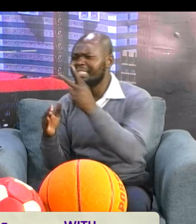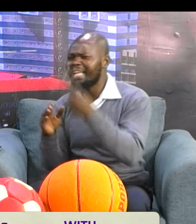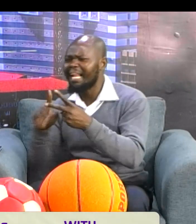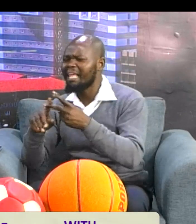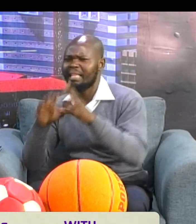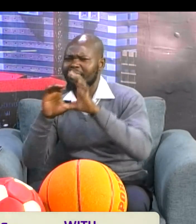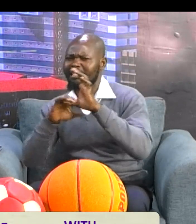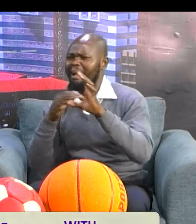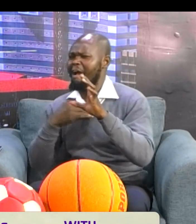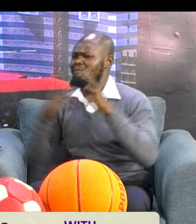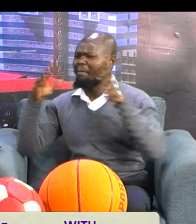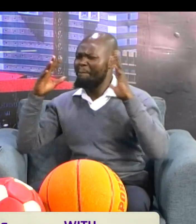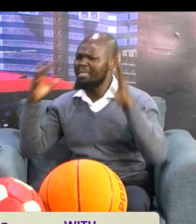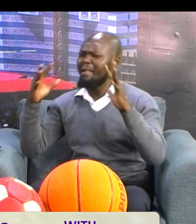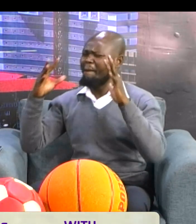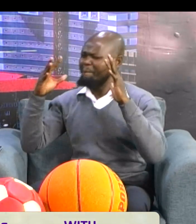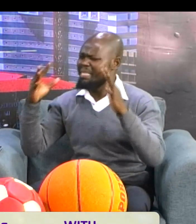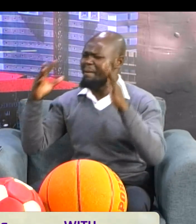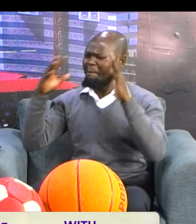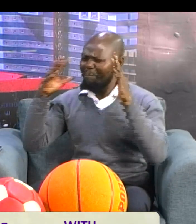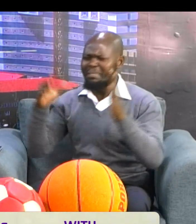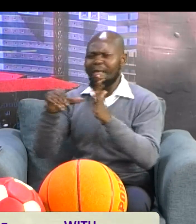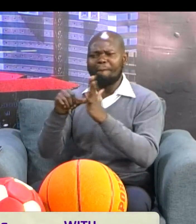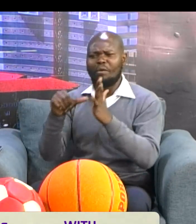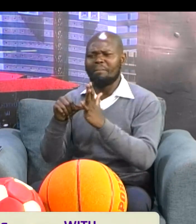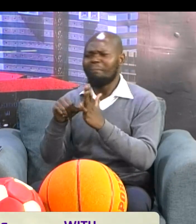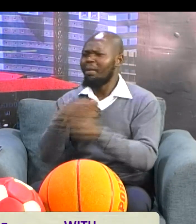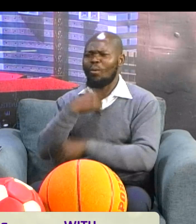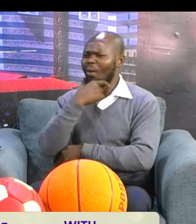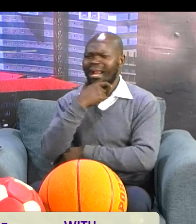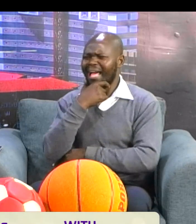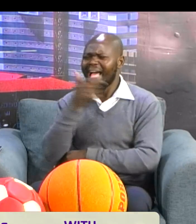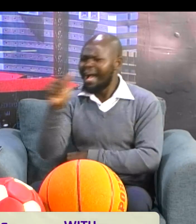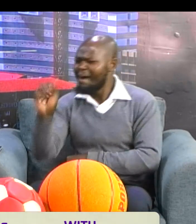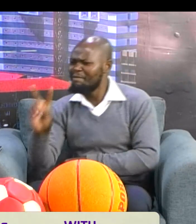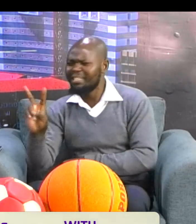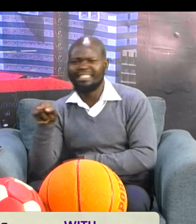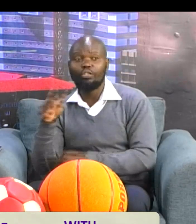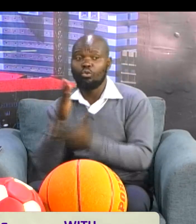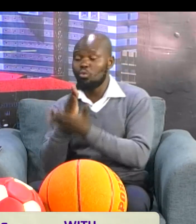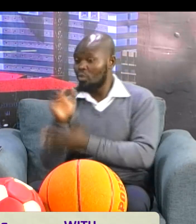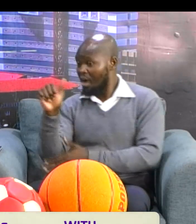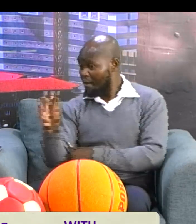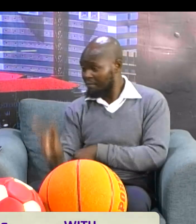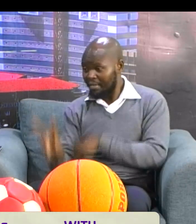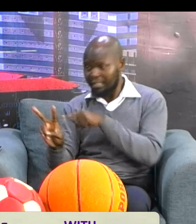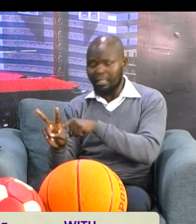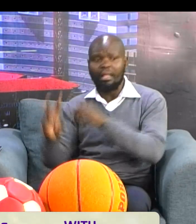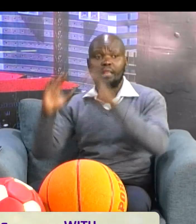and consider, because the coach clearly is eyeing the top. Chelsea, on the other hand, very big